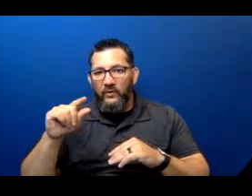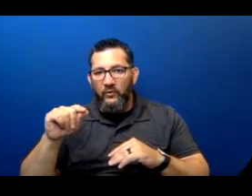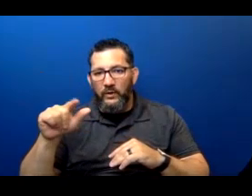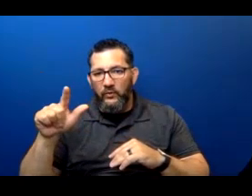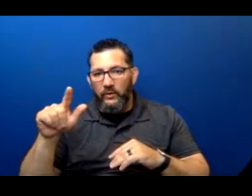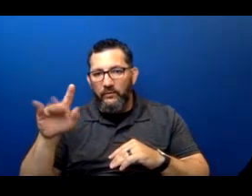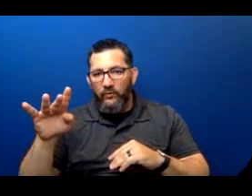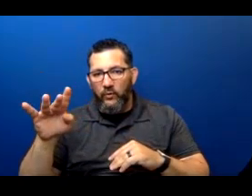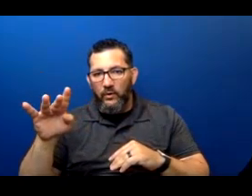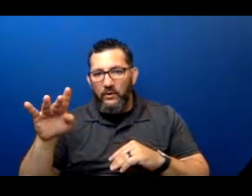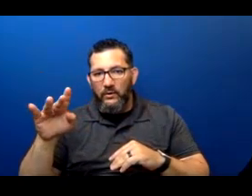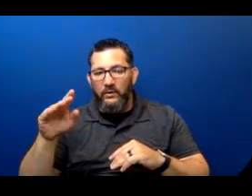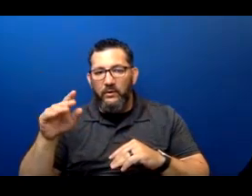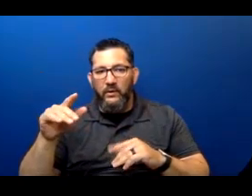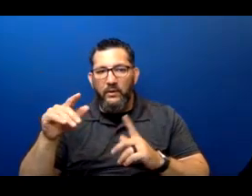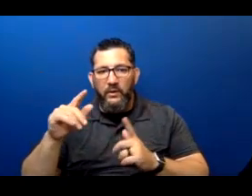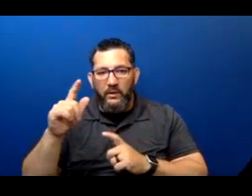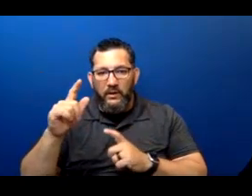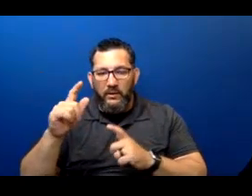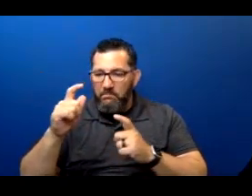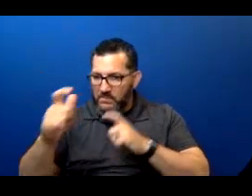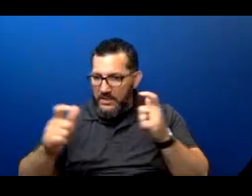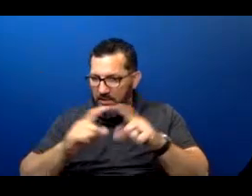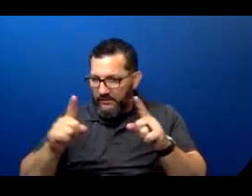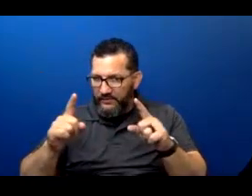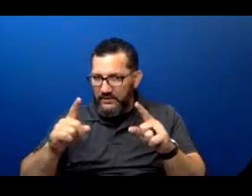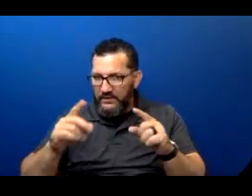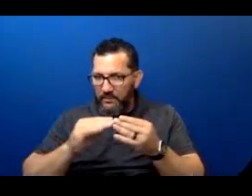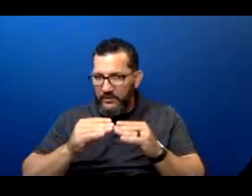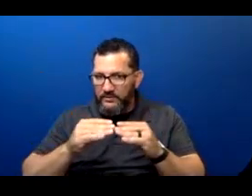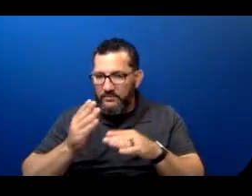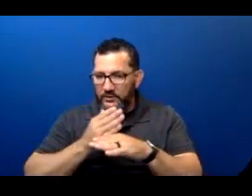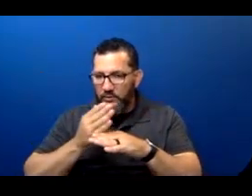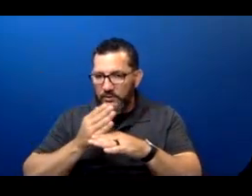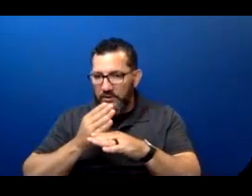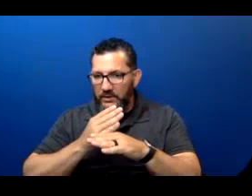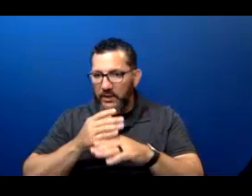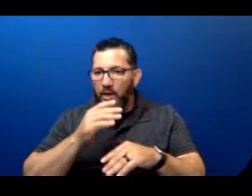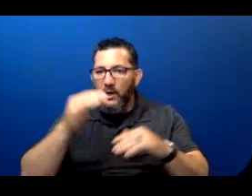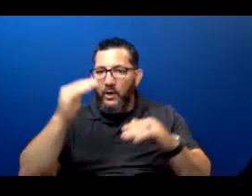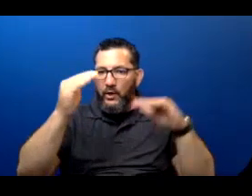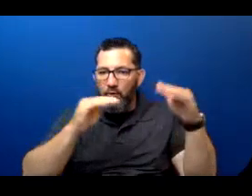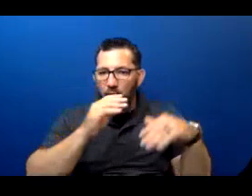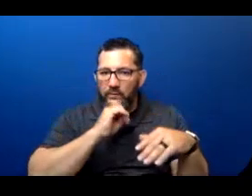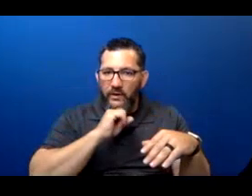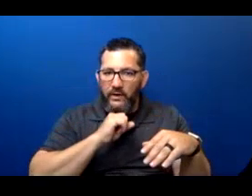2024, there was a significant difference in vaccination numbers between the adults who were